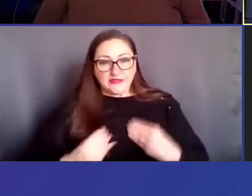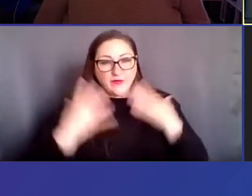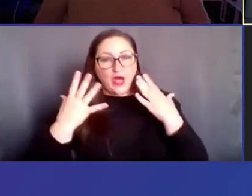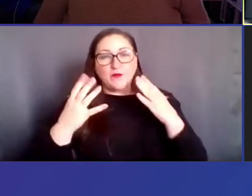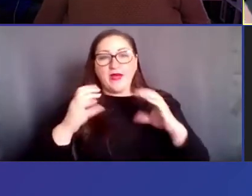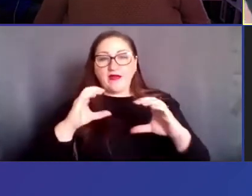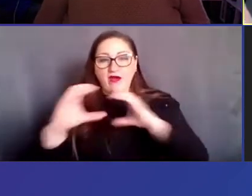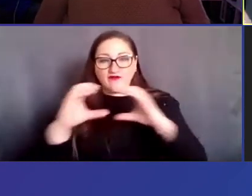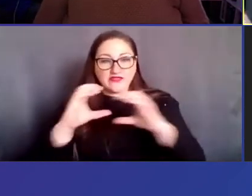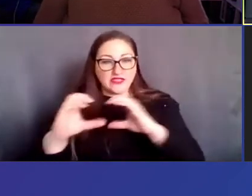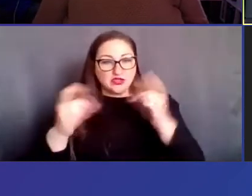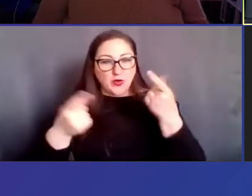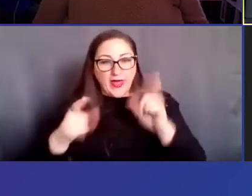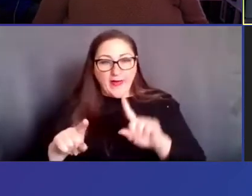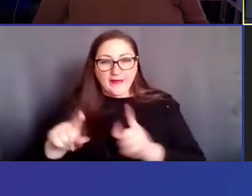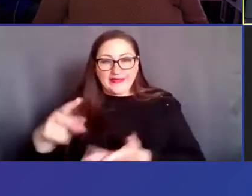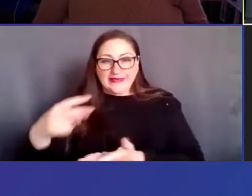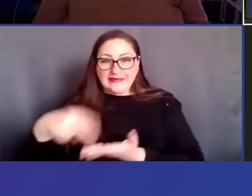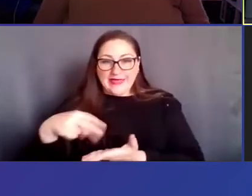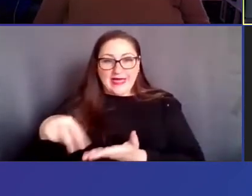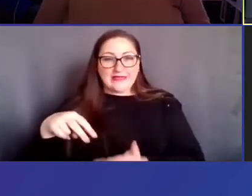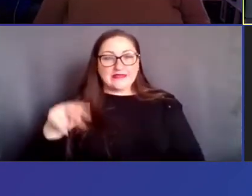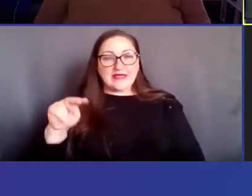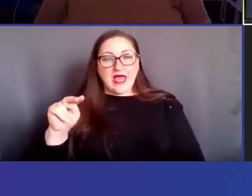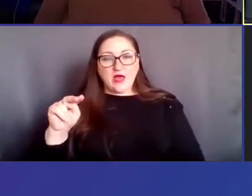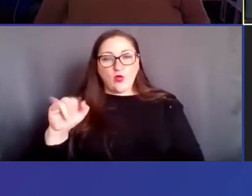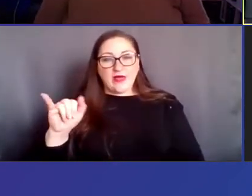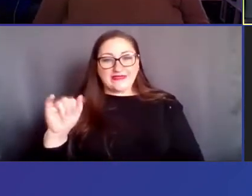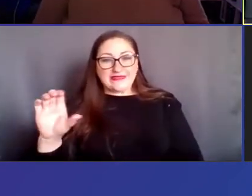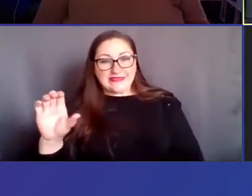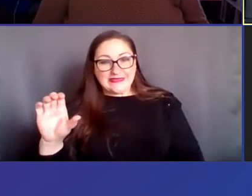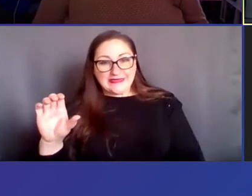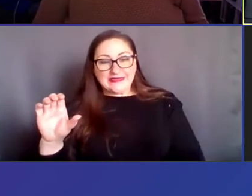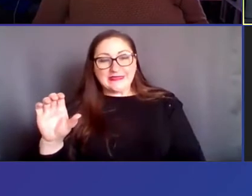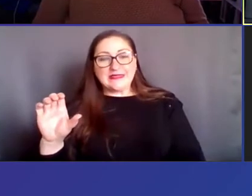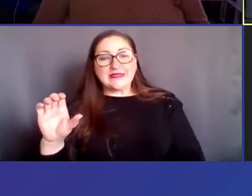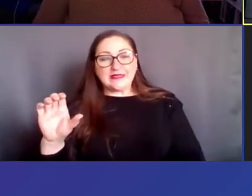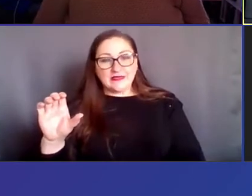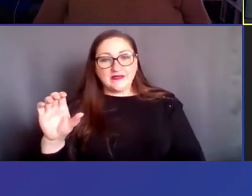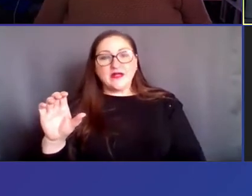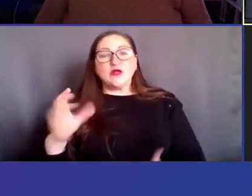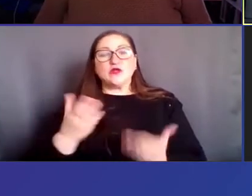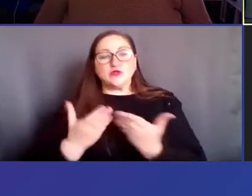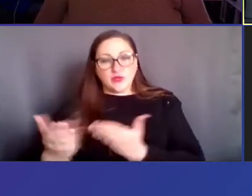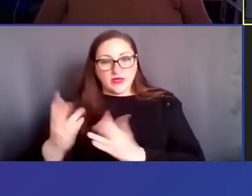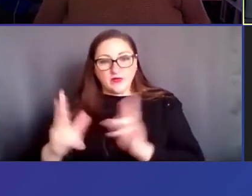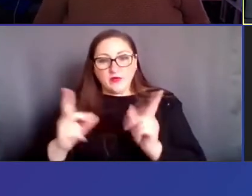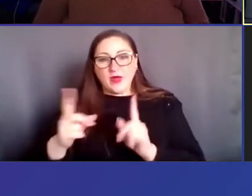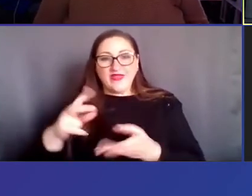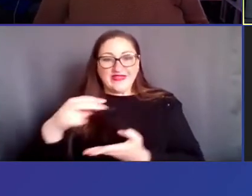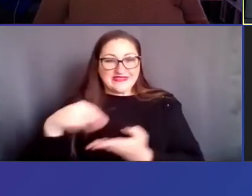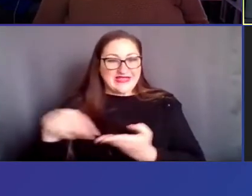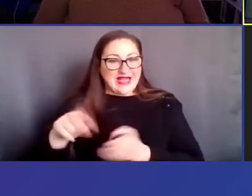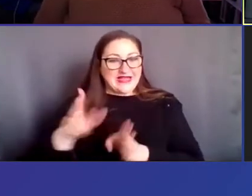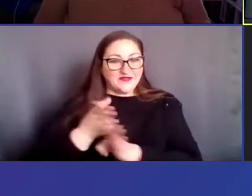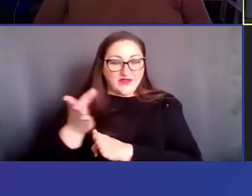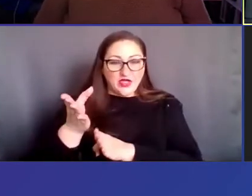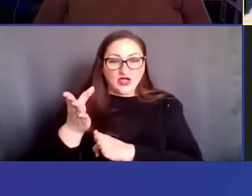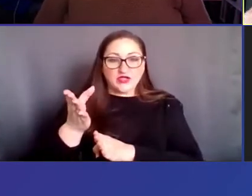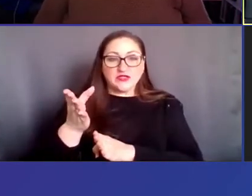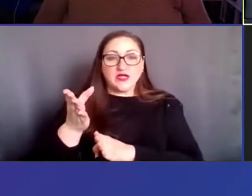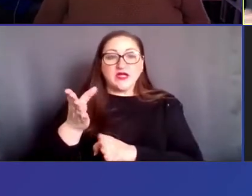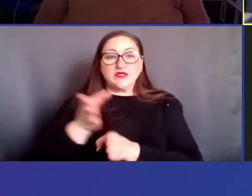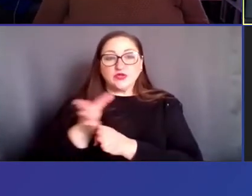Dance NYC Thursday call. So Dance NYC was bringing everybody together in the dance field. It was doing a field-wide call